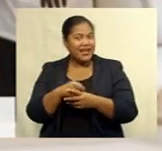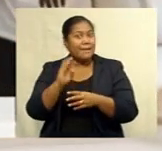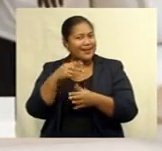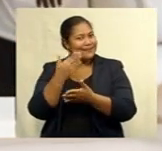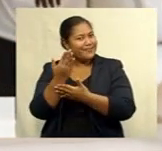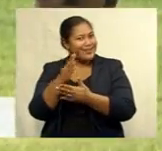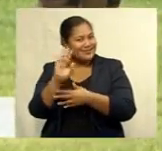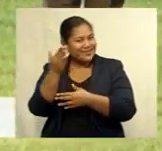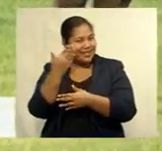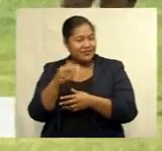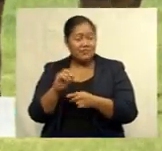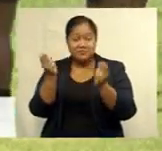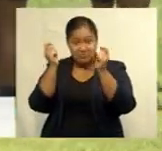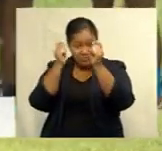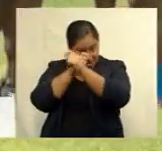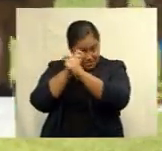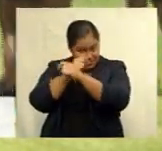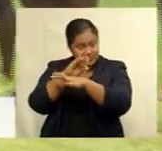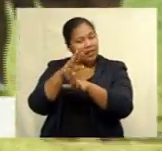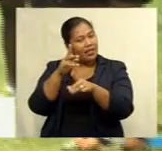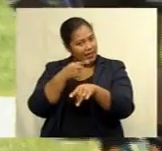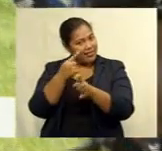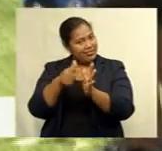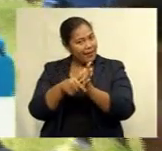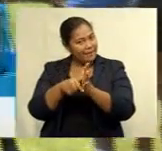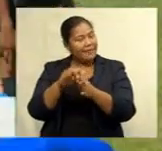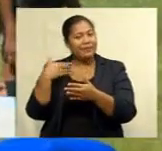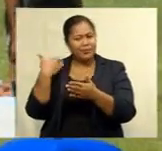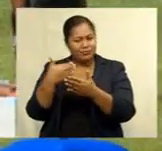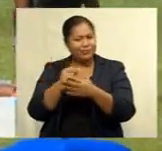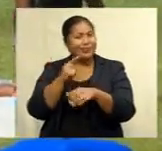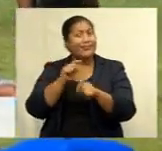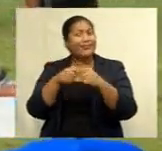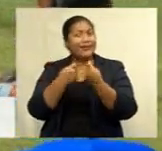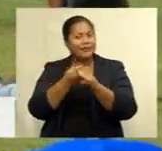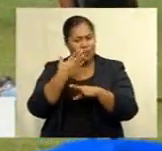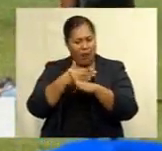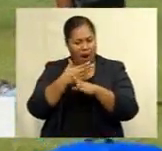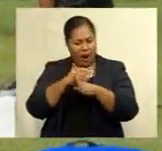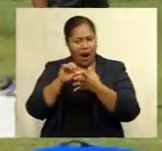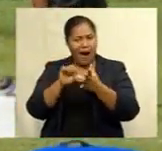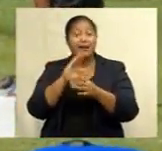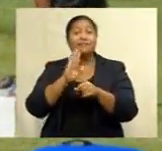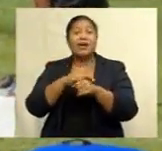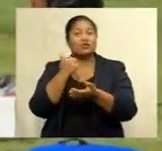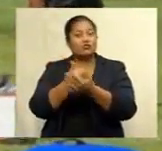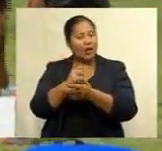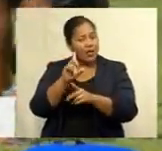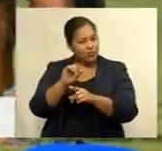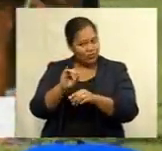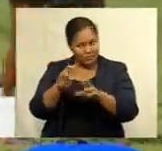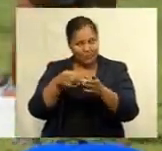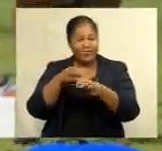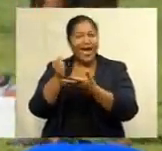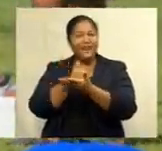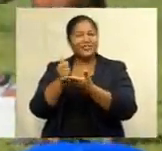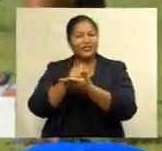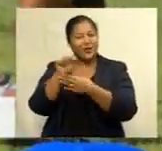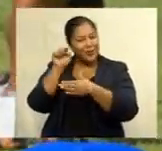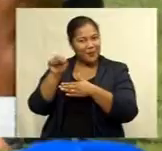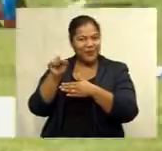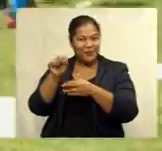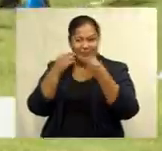results. Changing mindsets take time, but the team put a lot of effort in making sure they do the talking on the field. What we